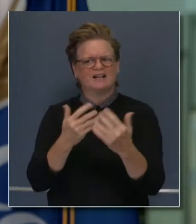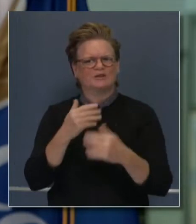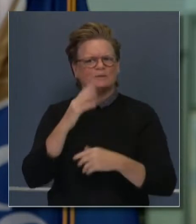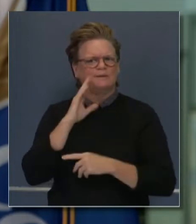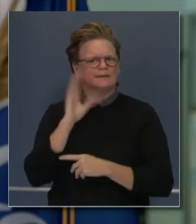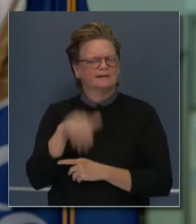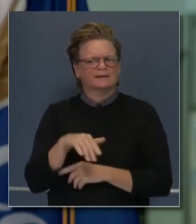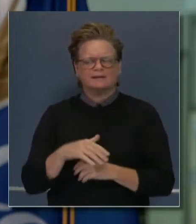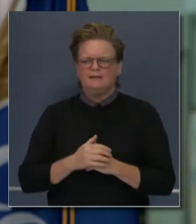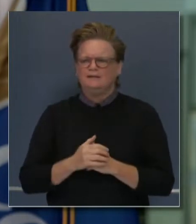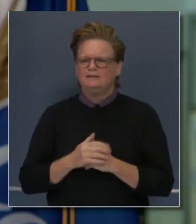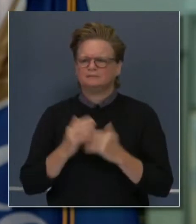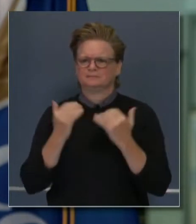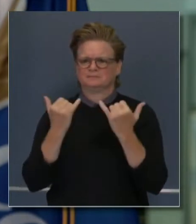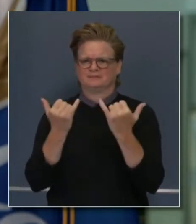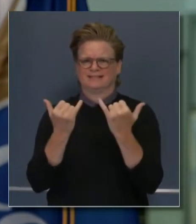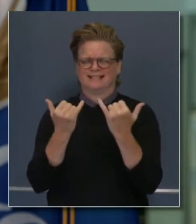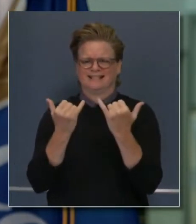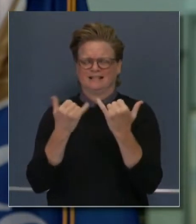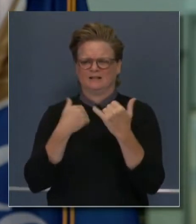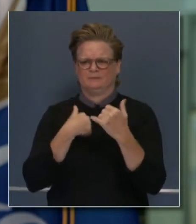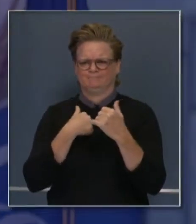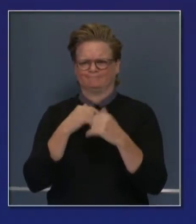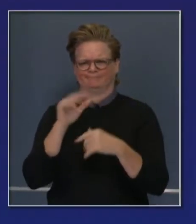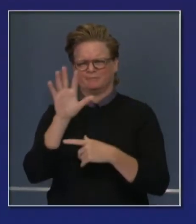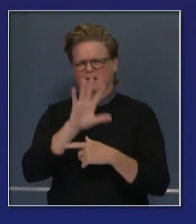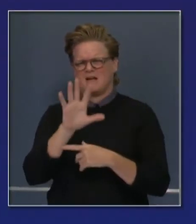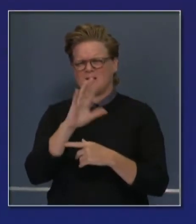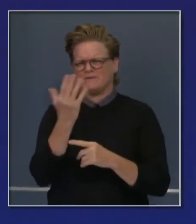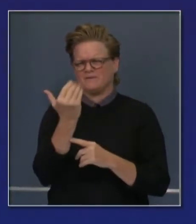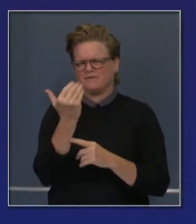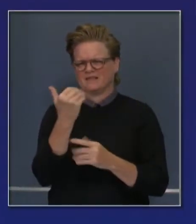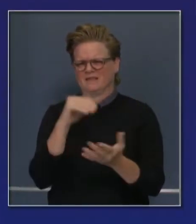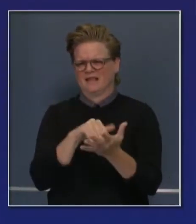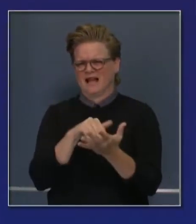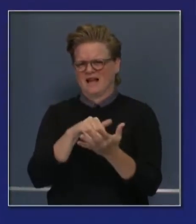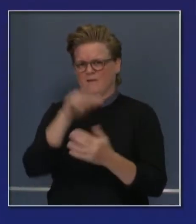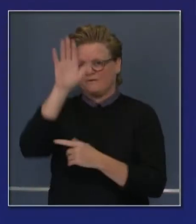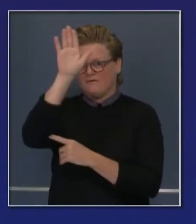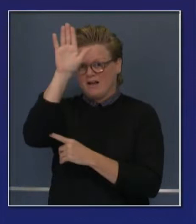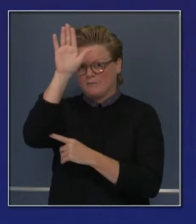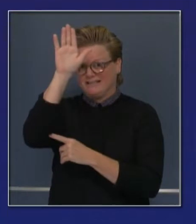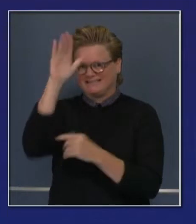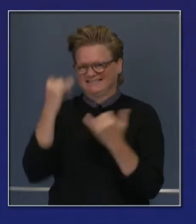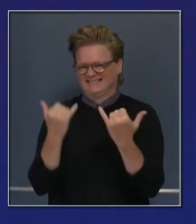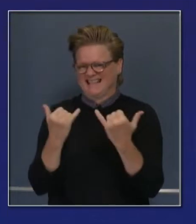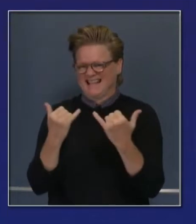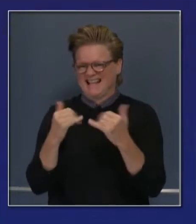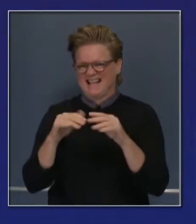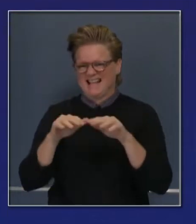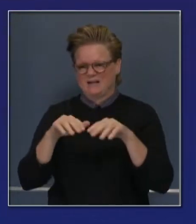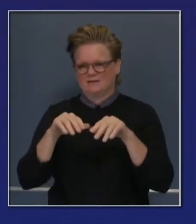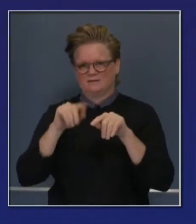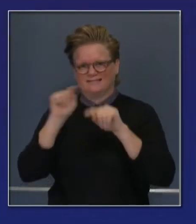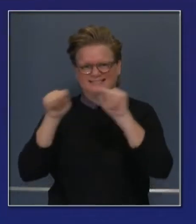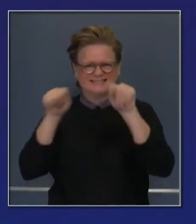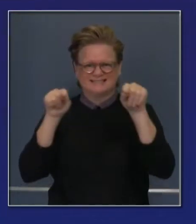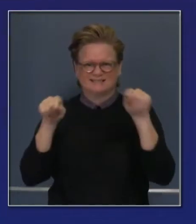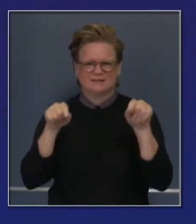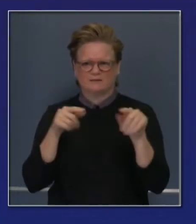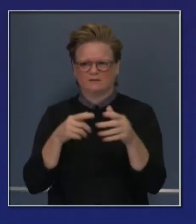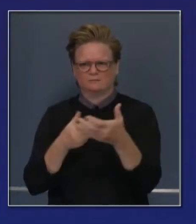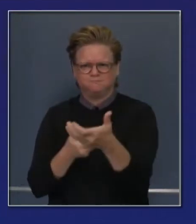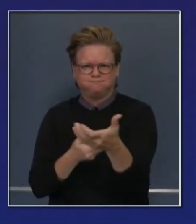have just shy of 15,000 firefighters that we've deployed in the state. We have nearly